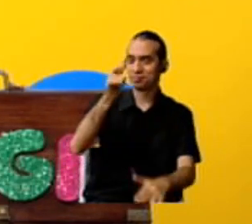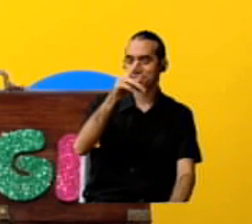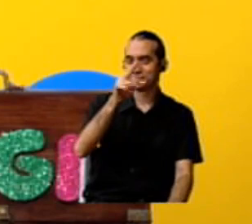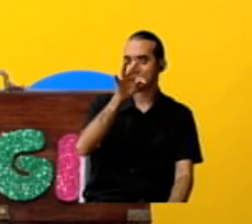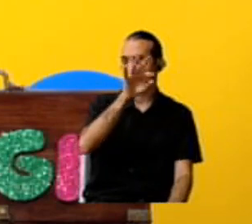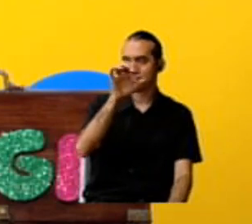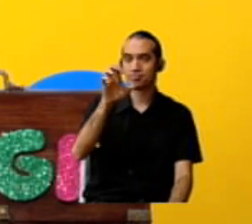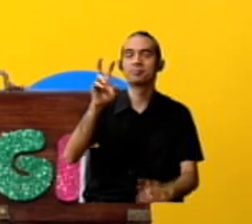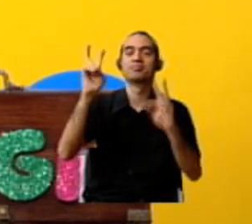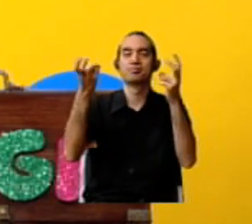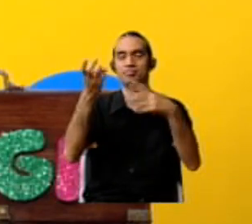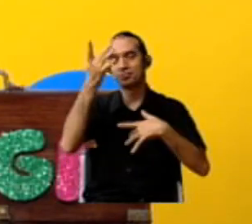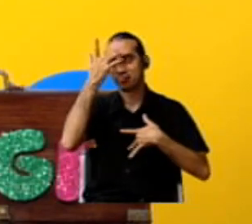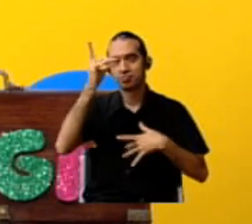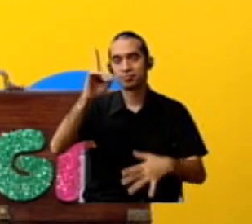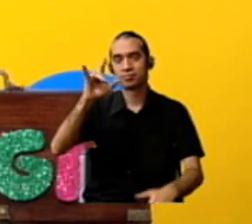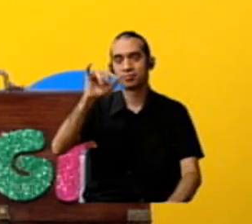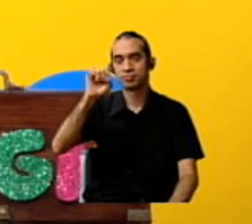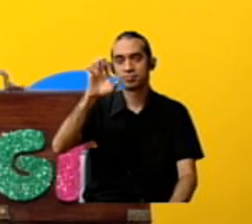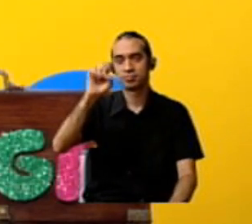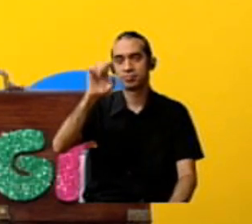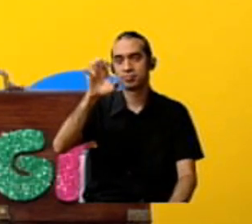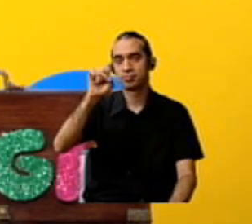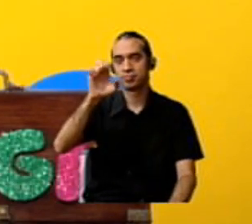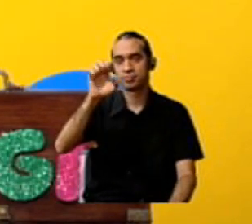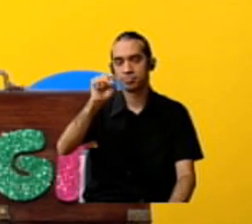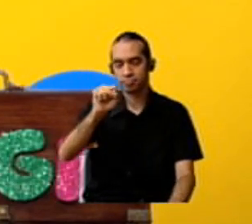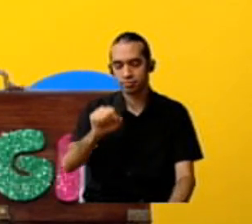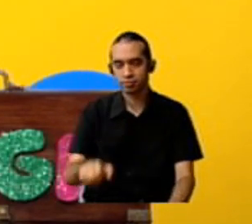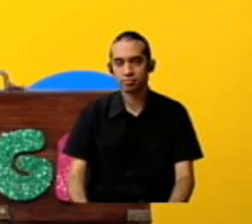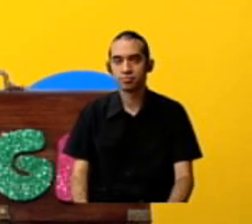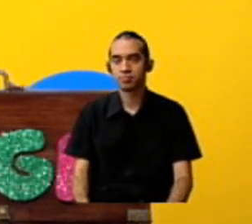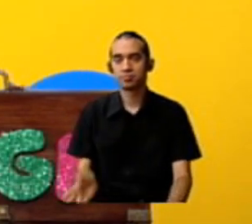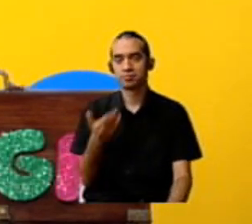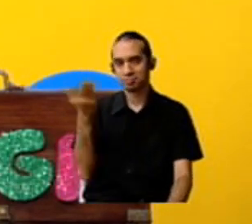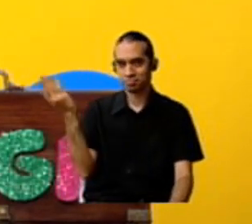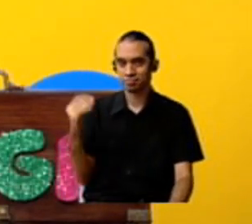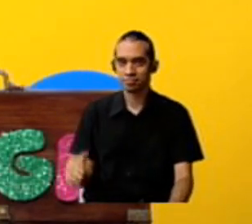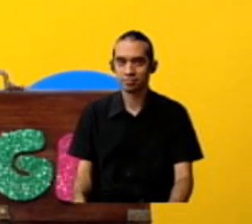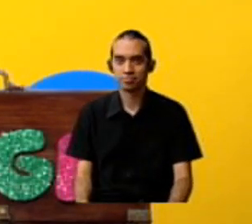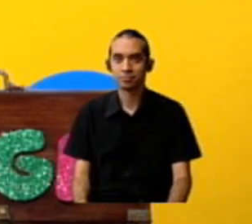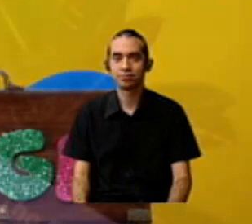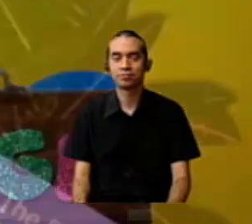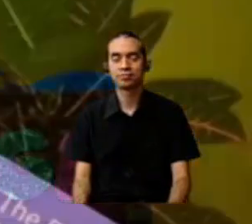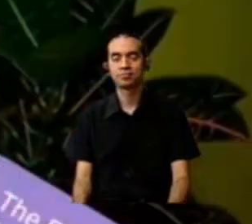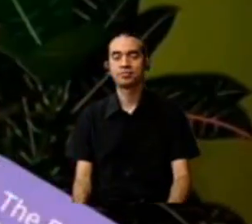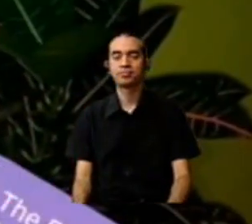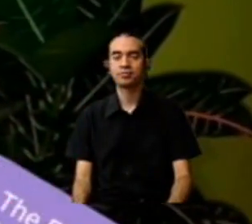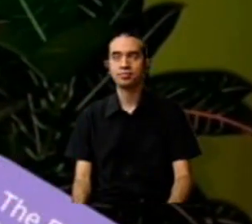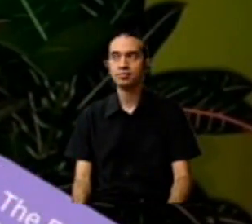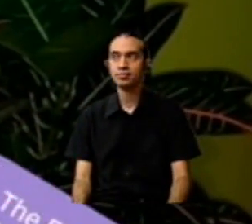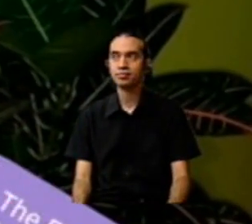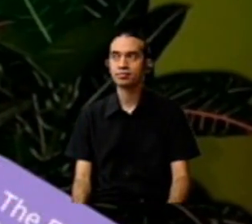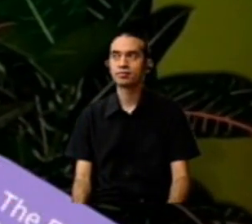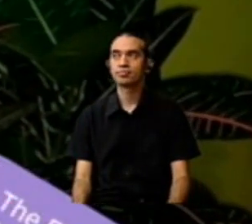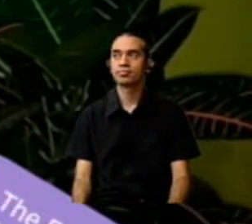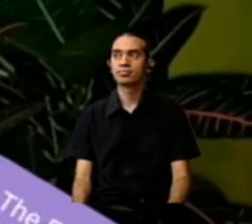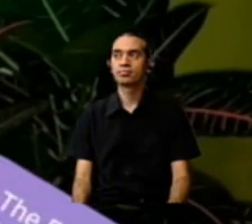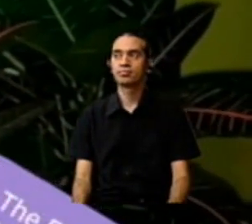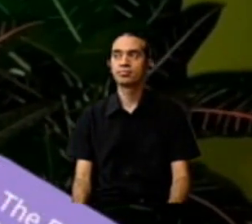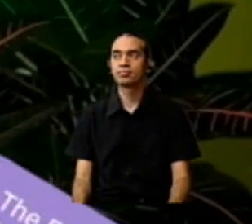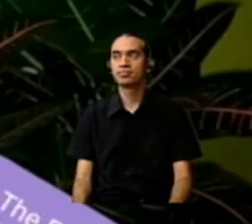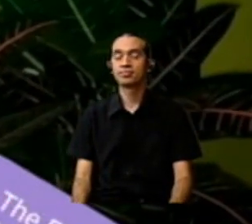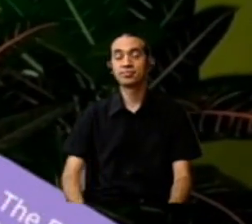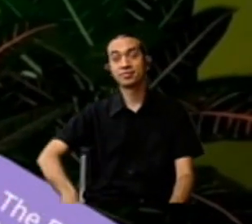video about diseases. Pay attention, Charlie. You have to pay attention too, okay?